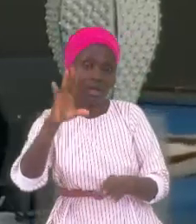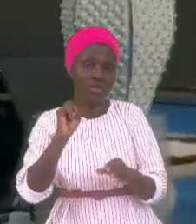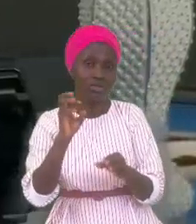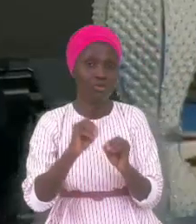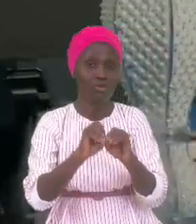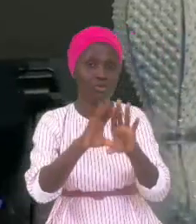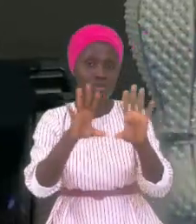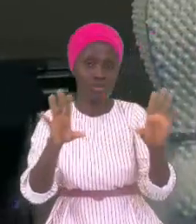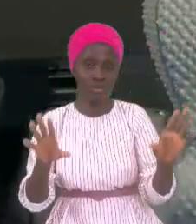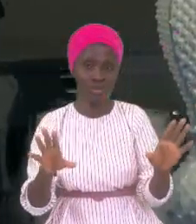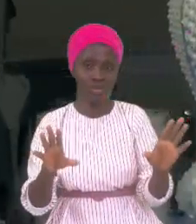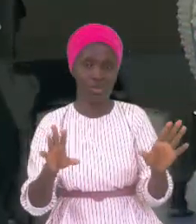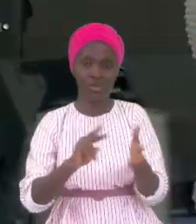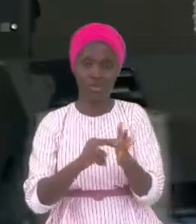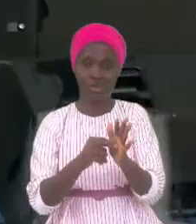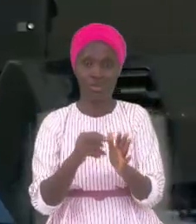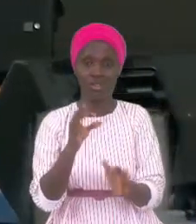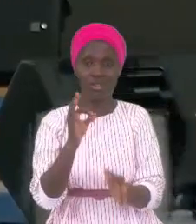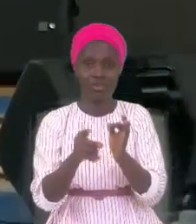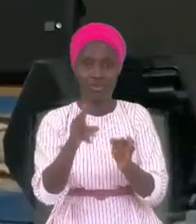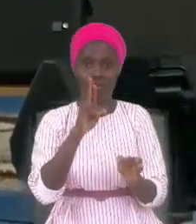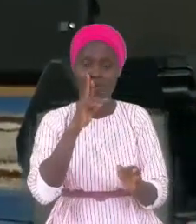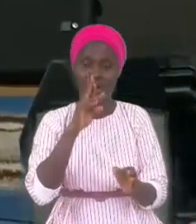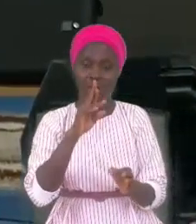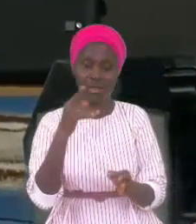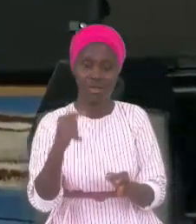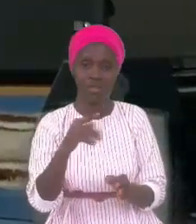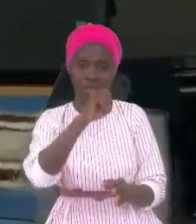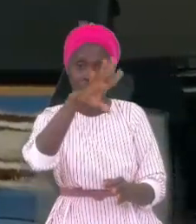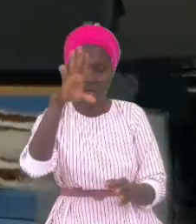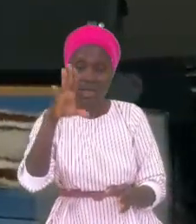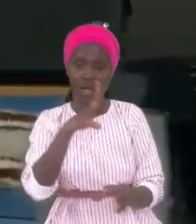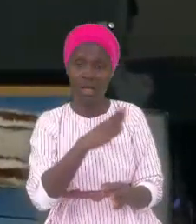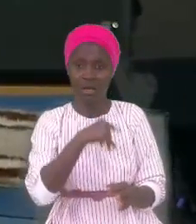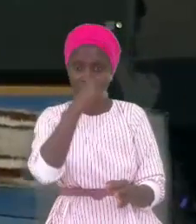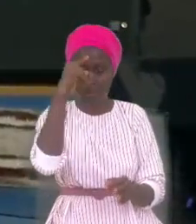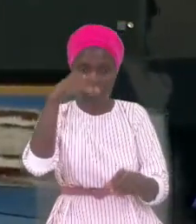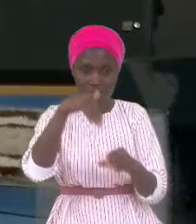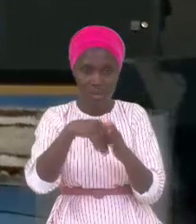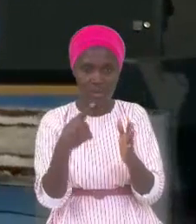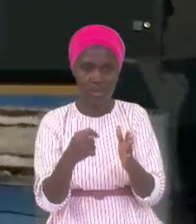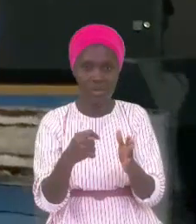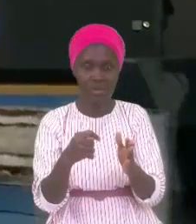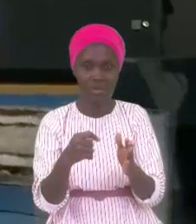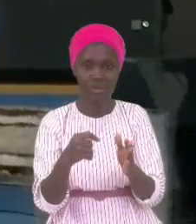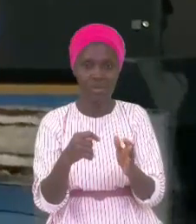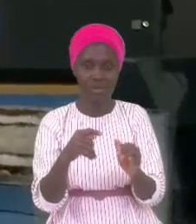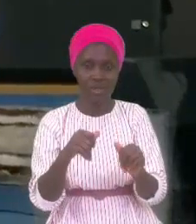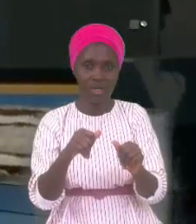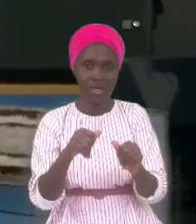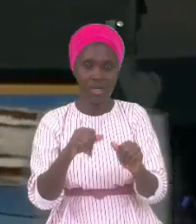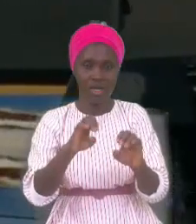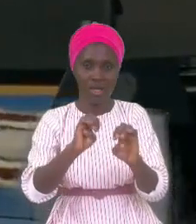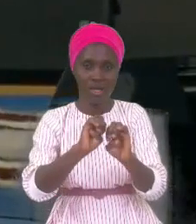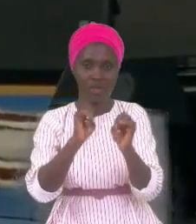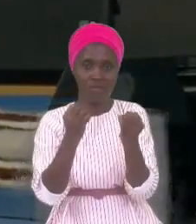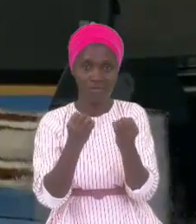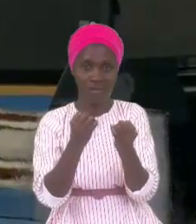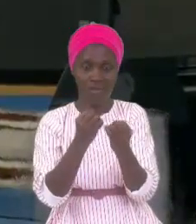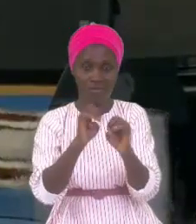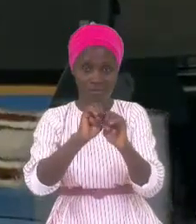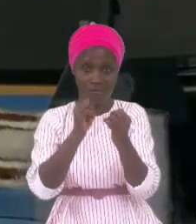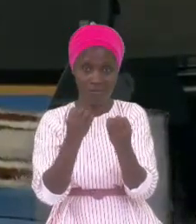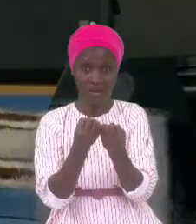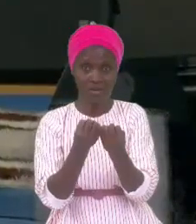and because in your environment you are doing something that you don't want. Are you a Christian? Are you a believer? Are